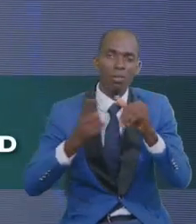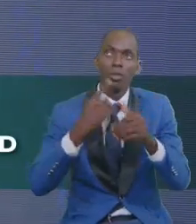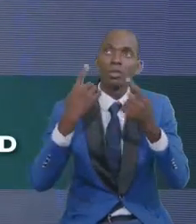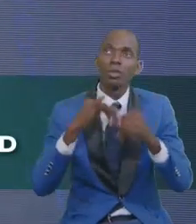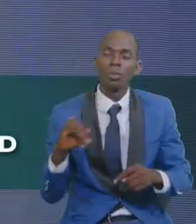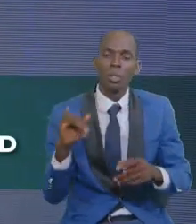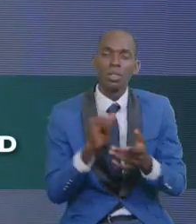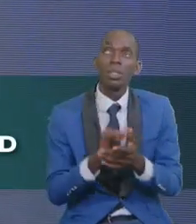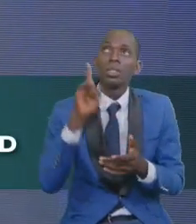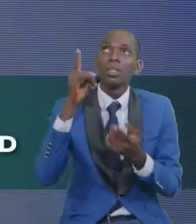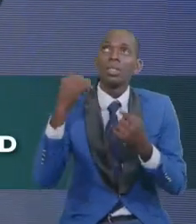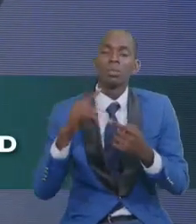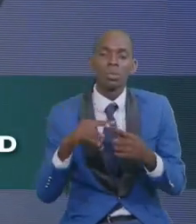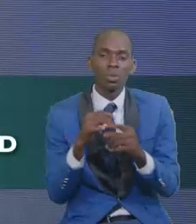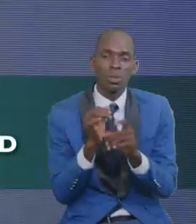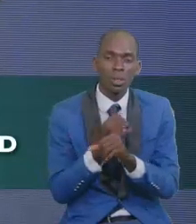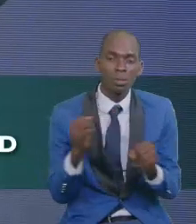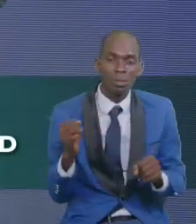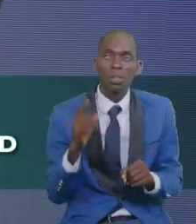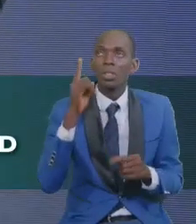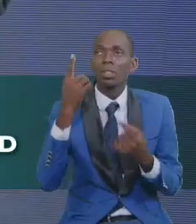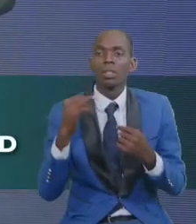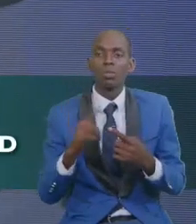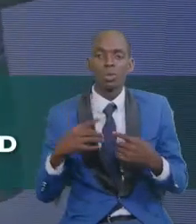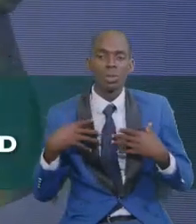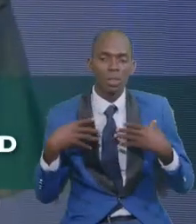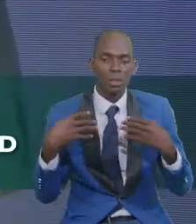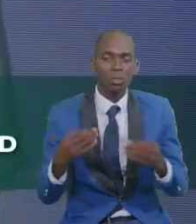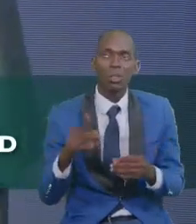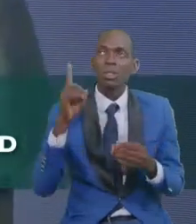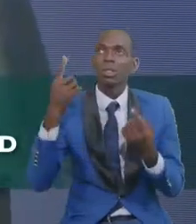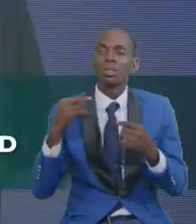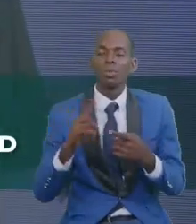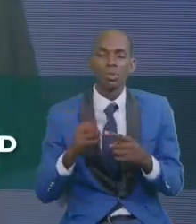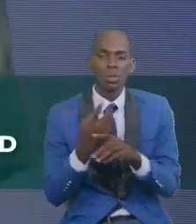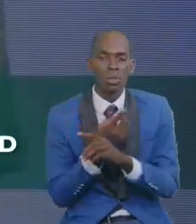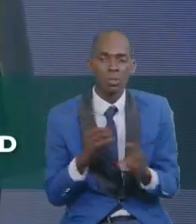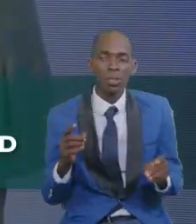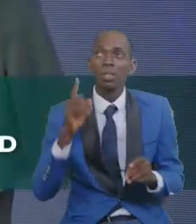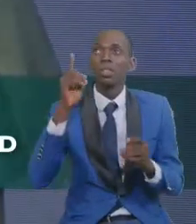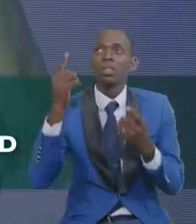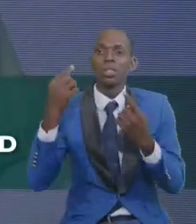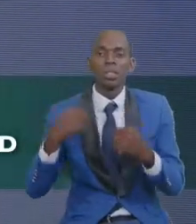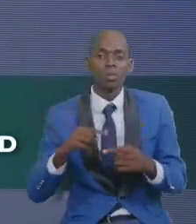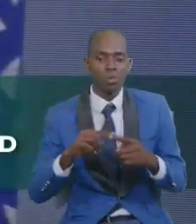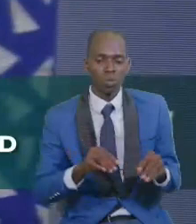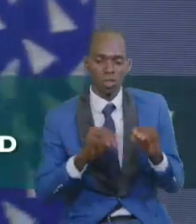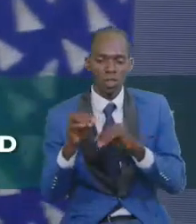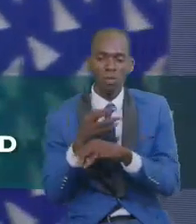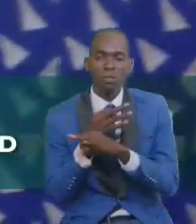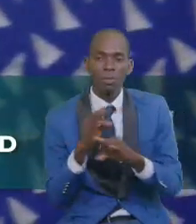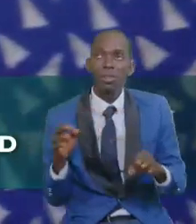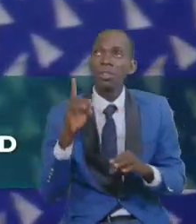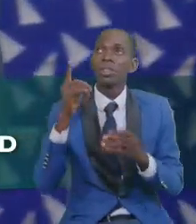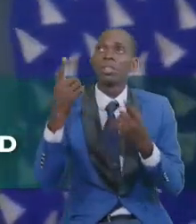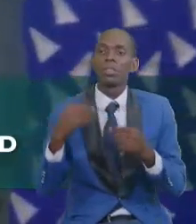to save, he came to heal, he came to deliver, he came to set free, he came